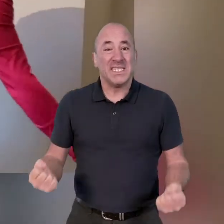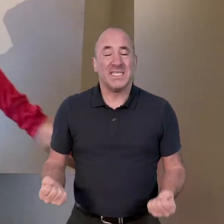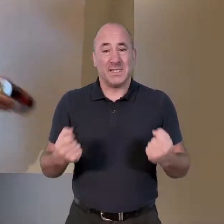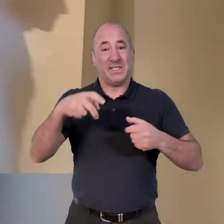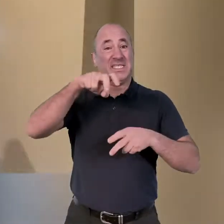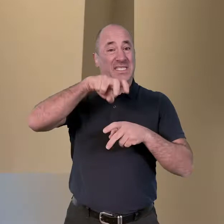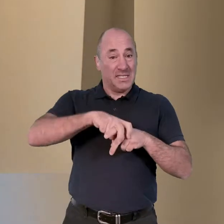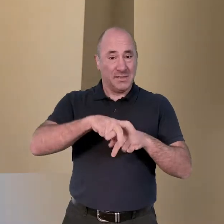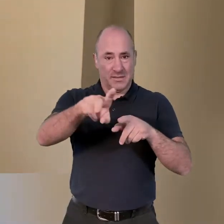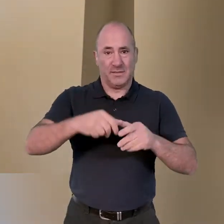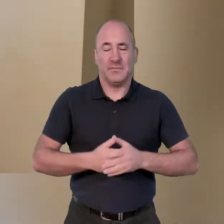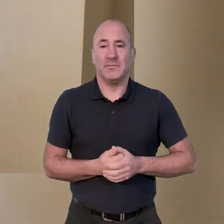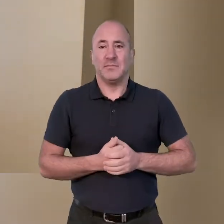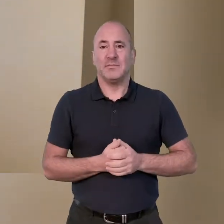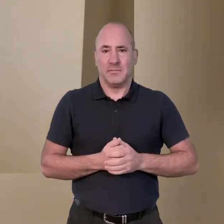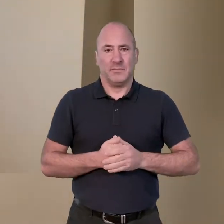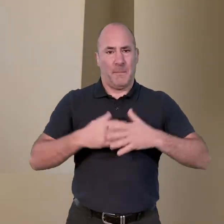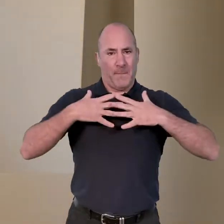weight, from a seated position,